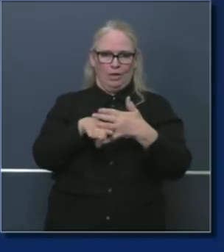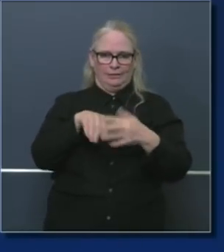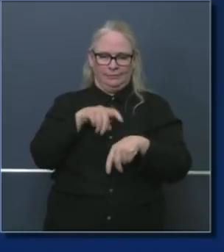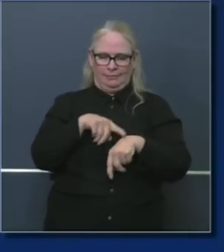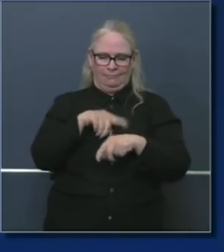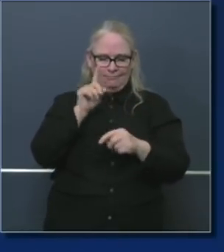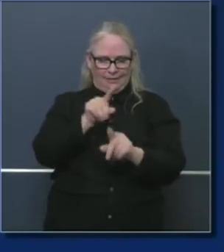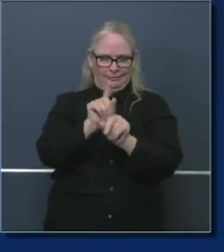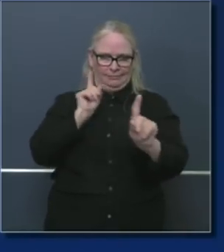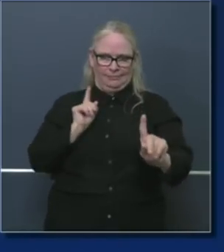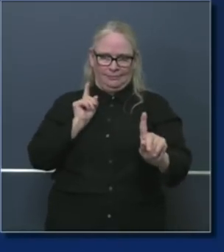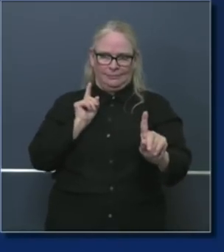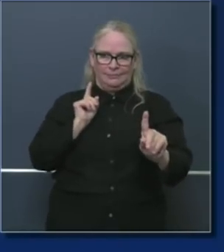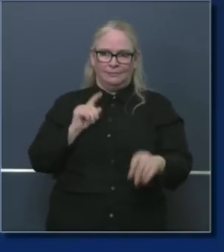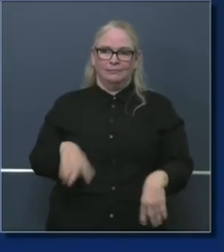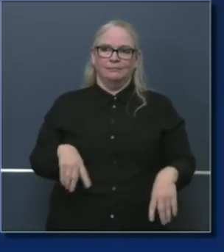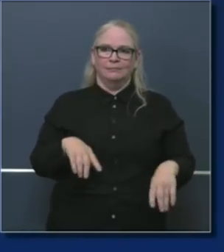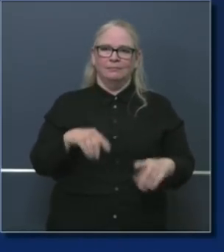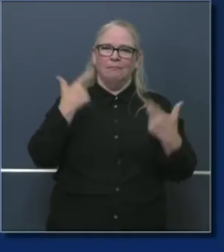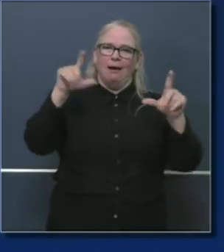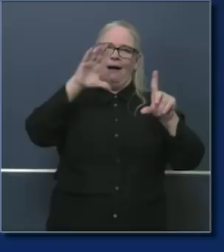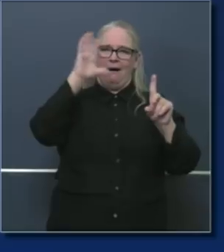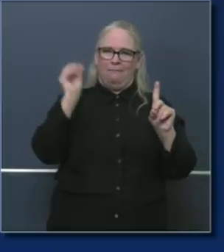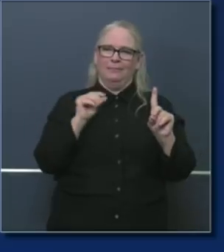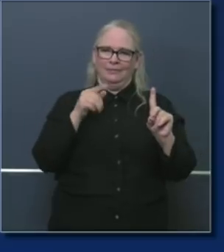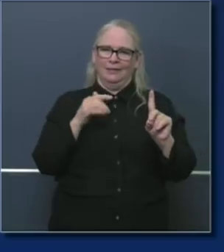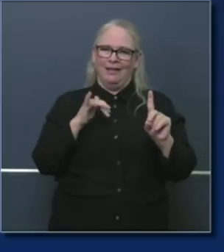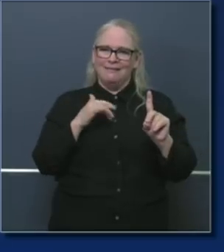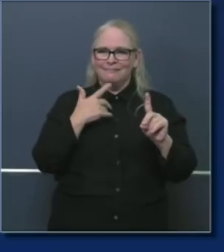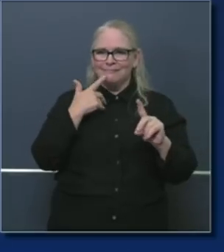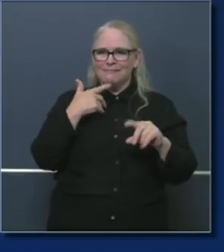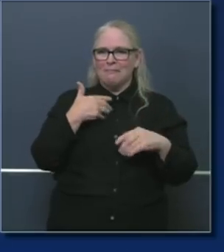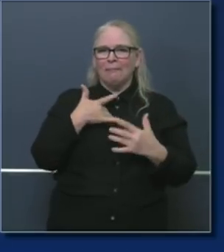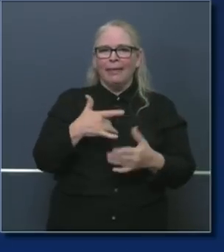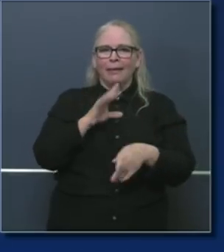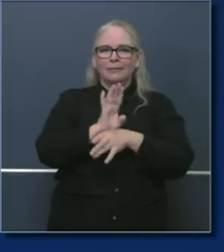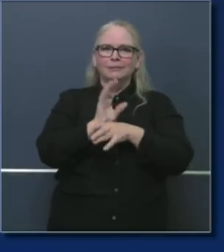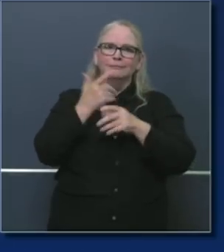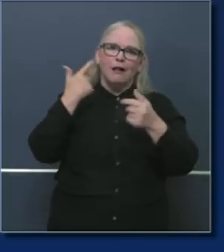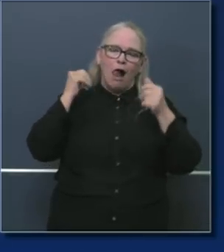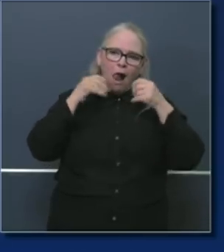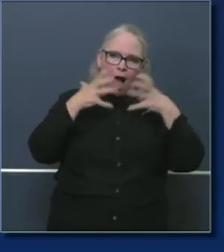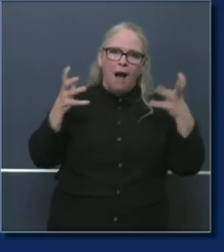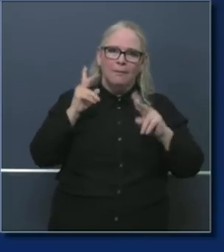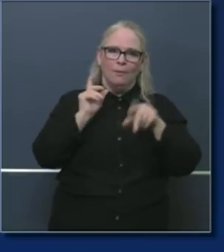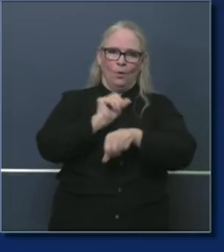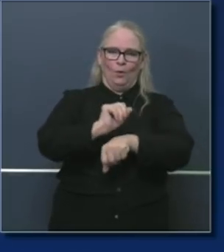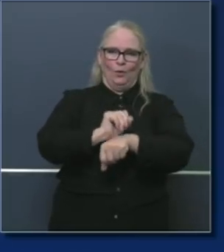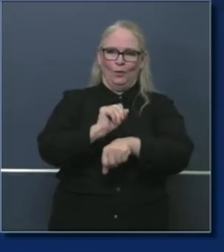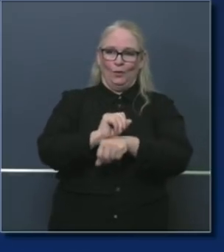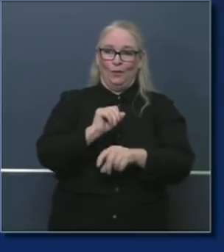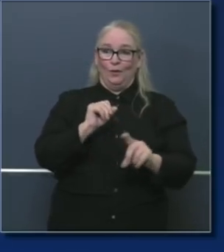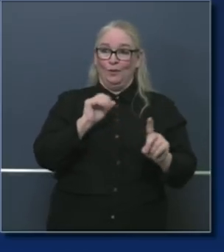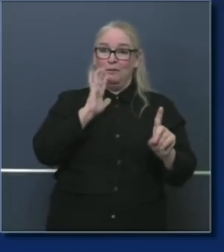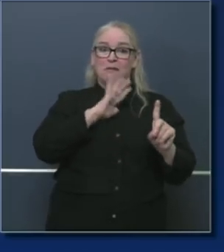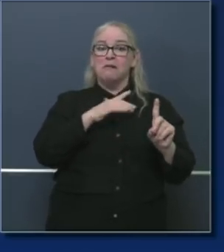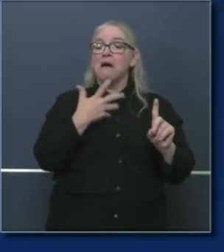Warehouses might look very much like those manufacturing businesses as well, and maybe their delivery trucks